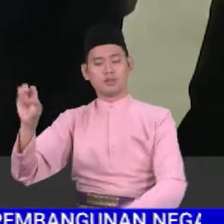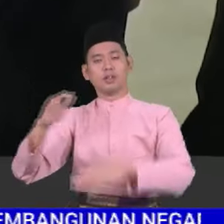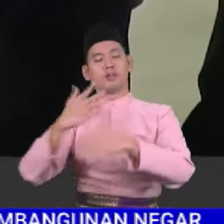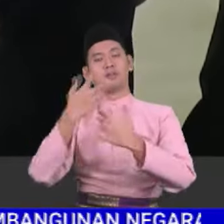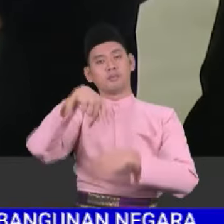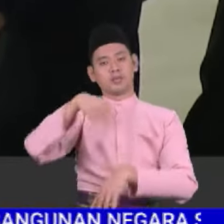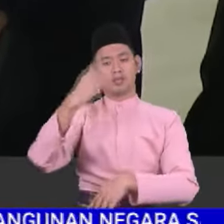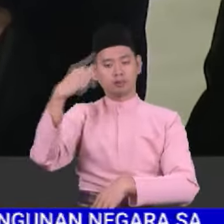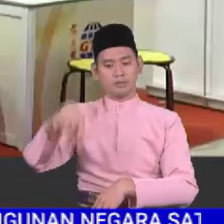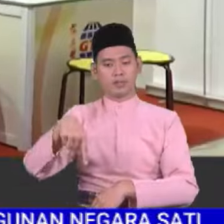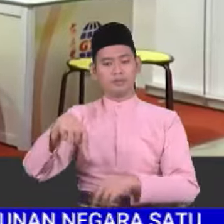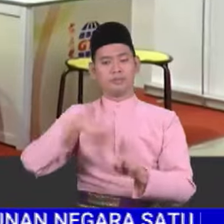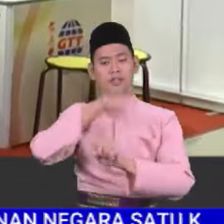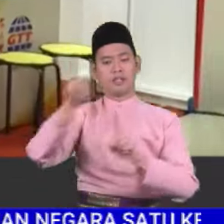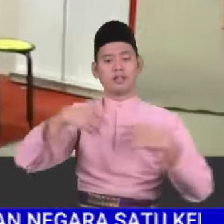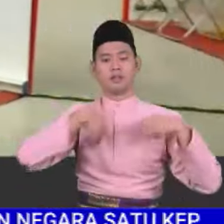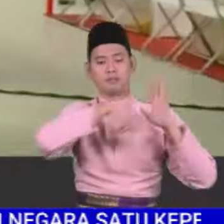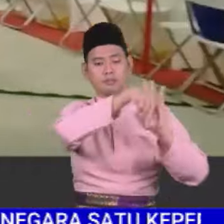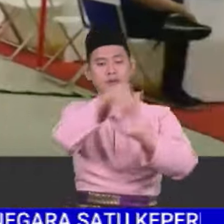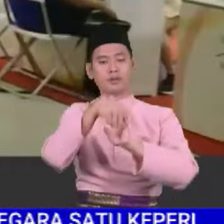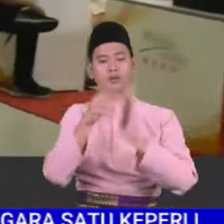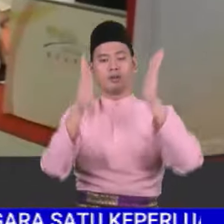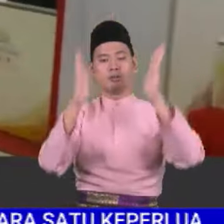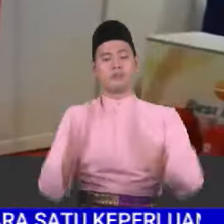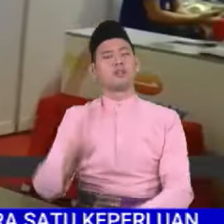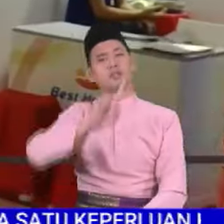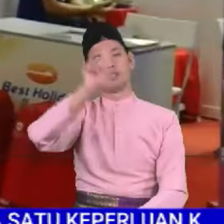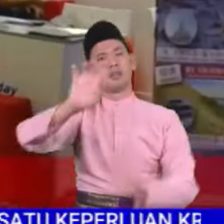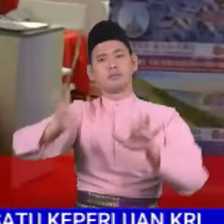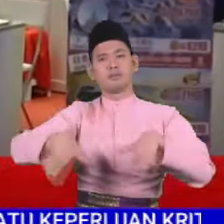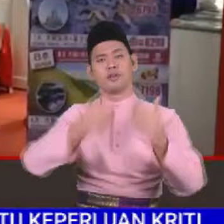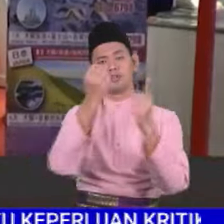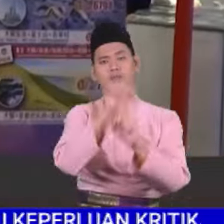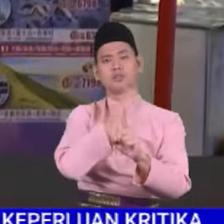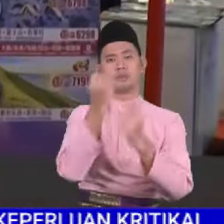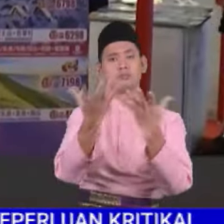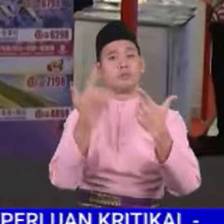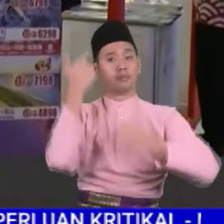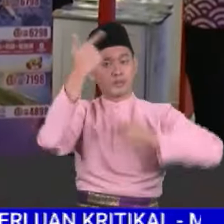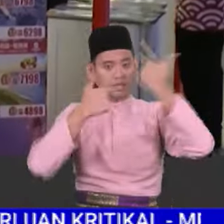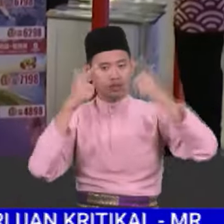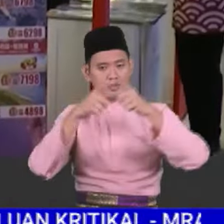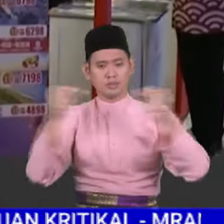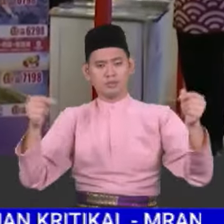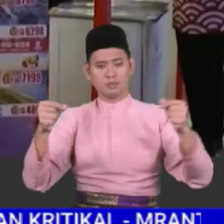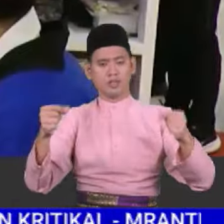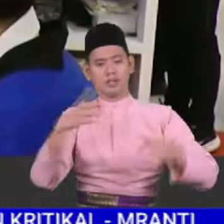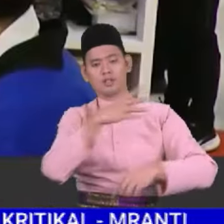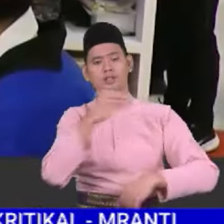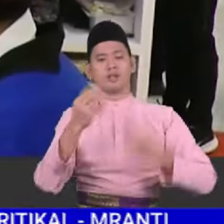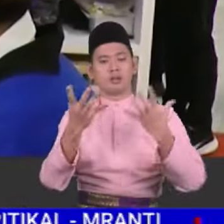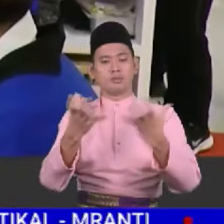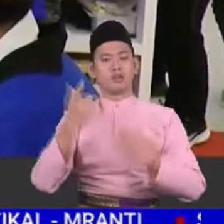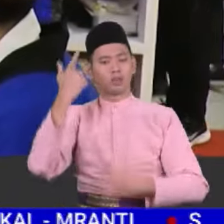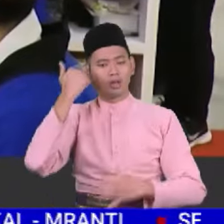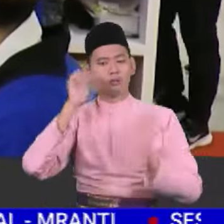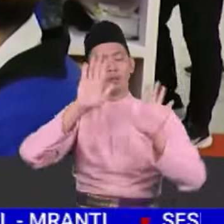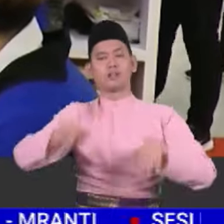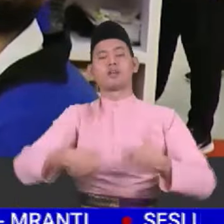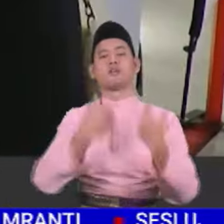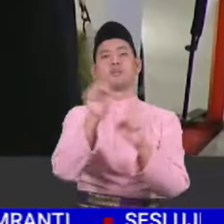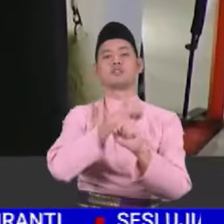of event, people come back to asking how's the situation to travel to Japan, and also they wanted to know how is